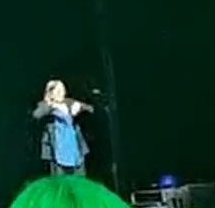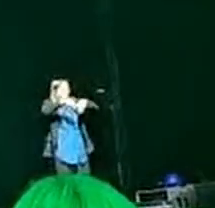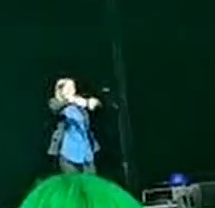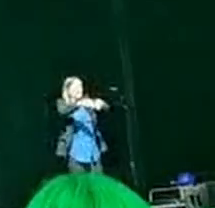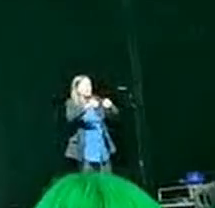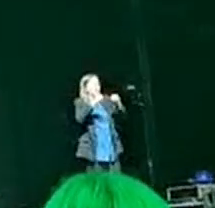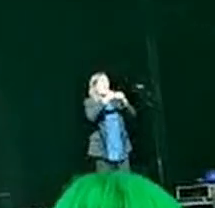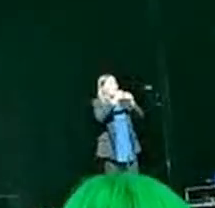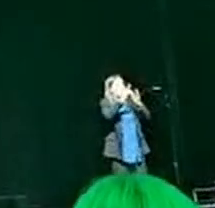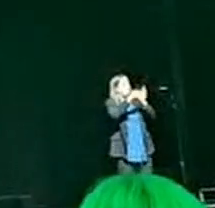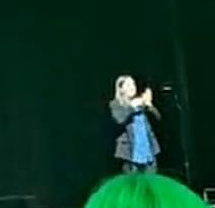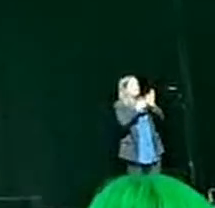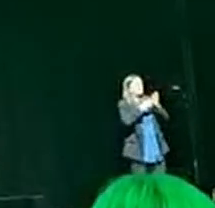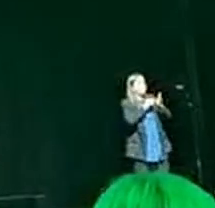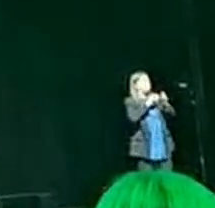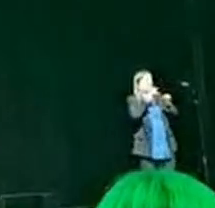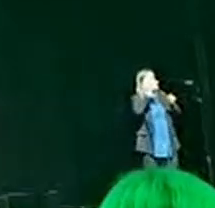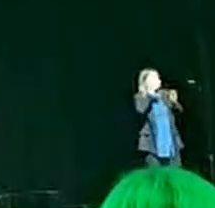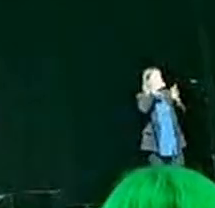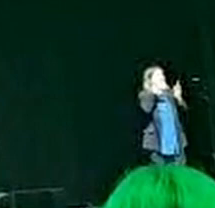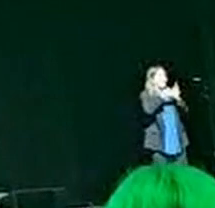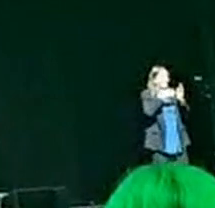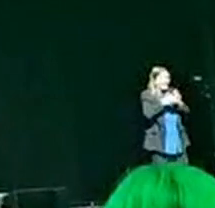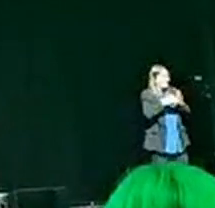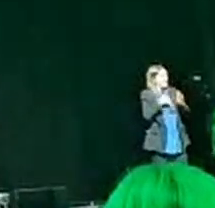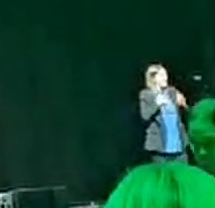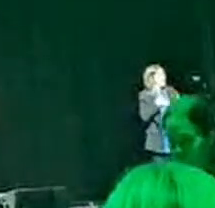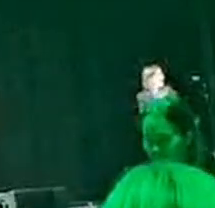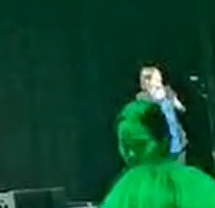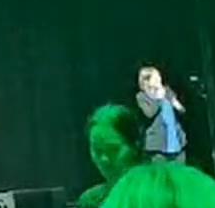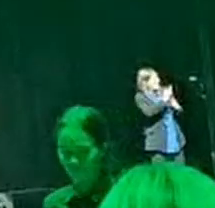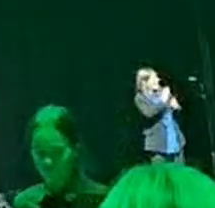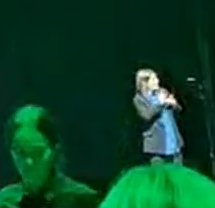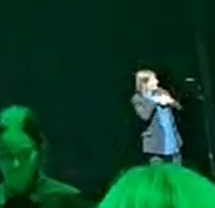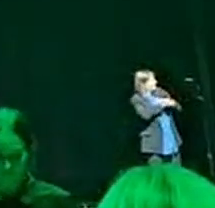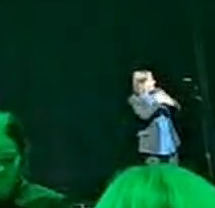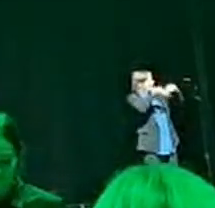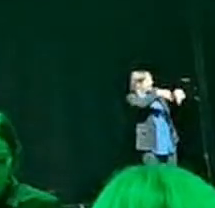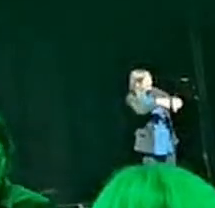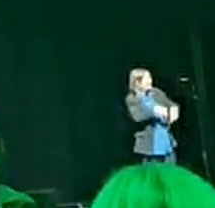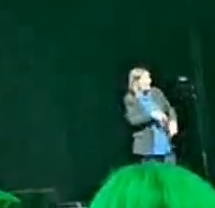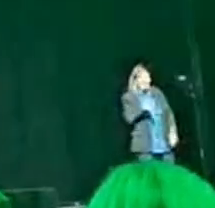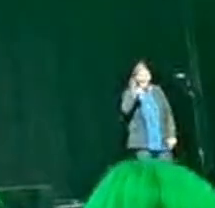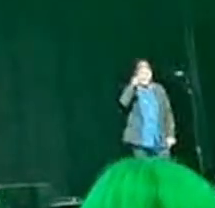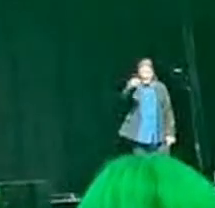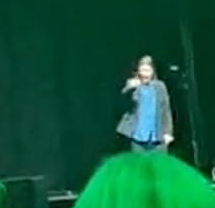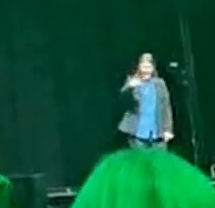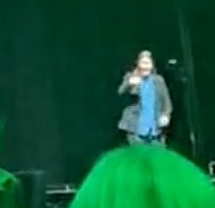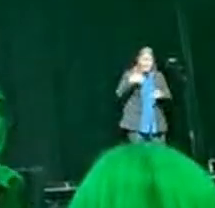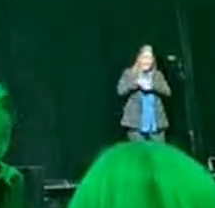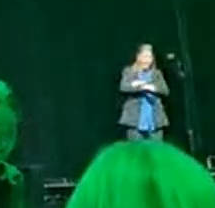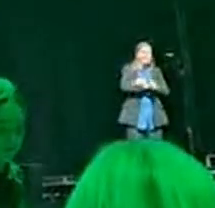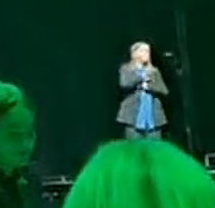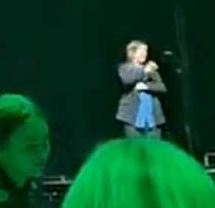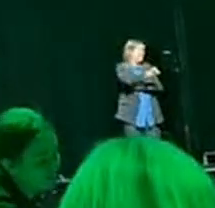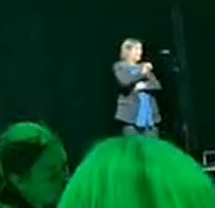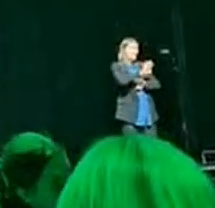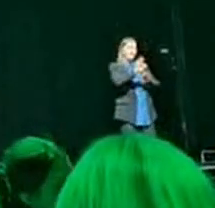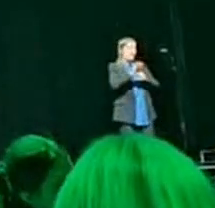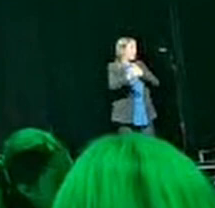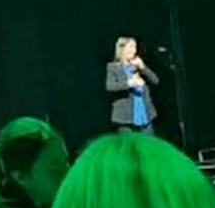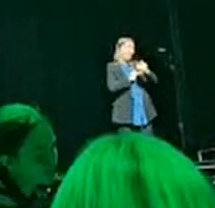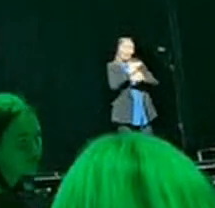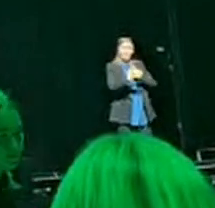Zephaniah, and I happened randomly to say, I was born here. And Benjamin went, what there? Went, no, Benjamin, in the